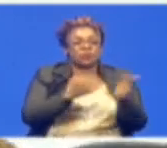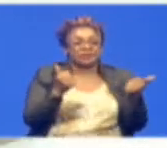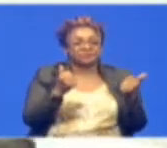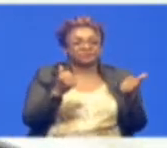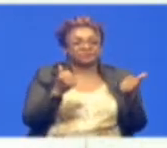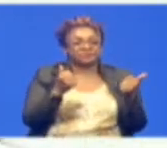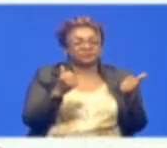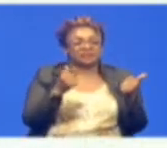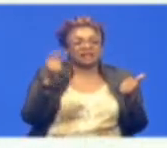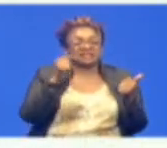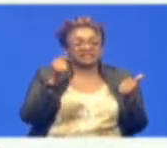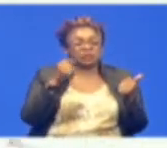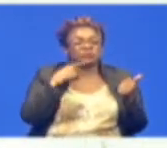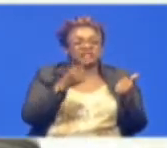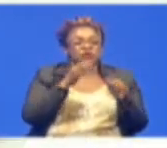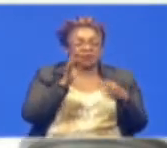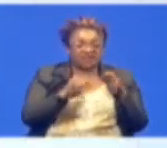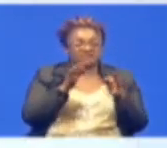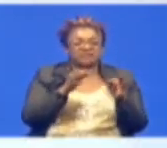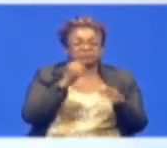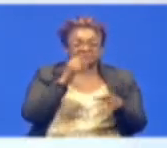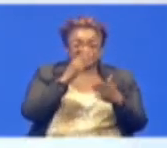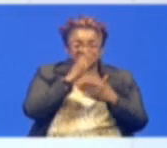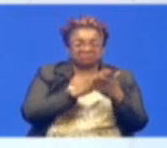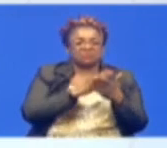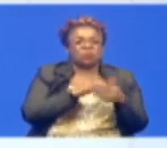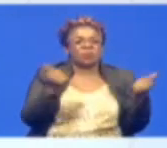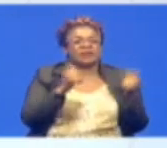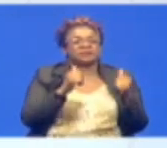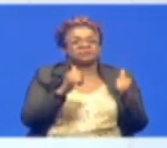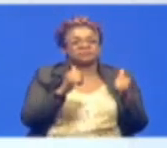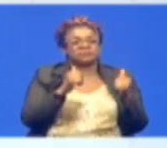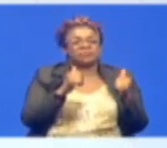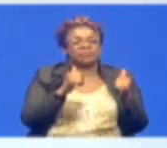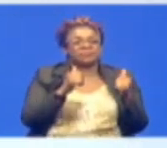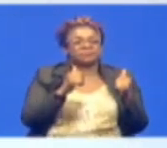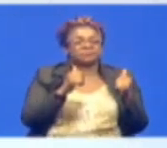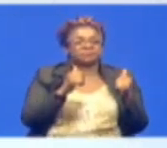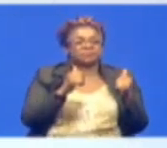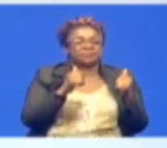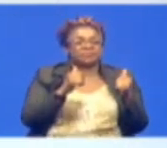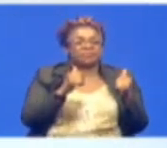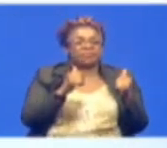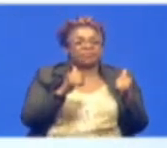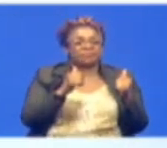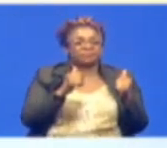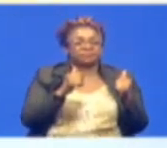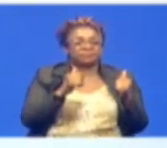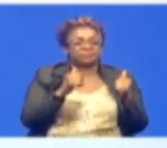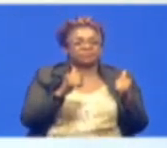is able to tell you if the cutting was well done. Put some liquor in the tasting goblet.